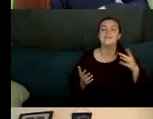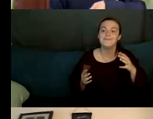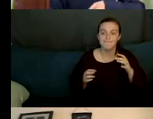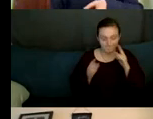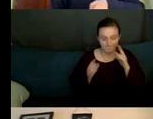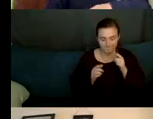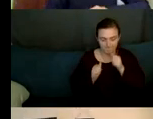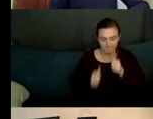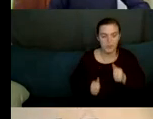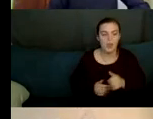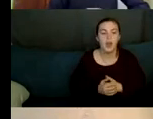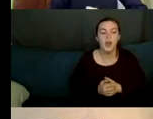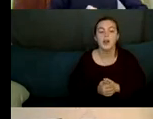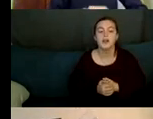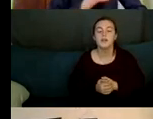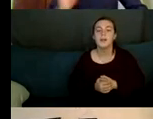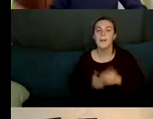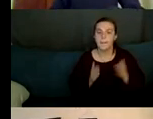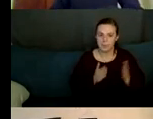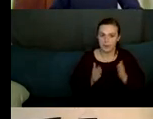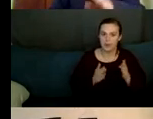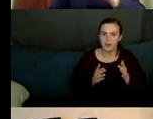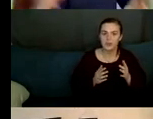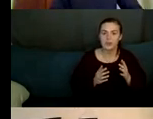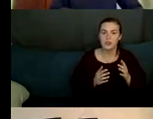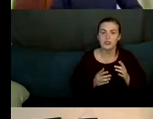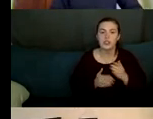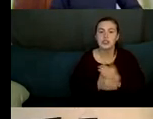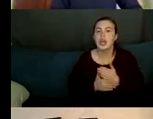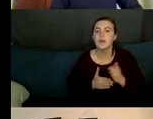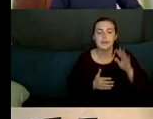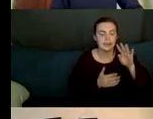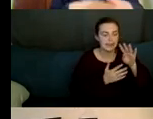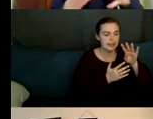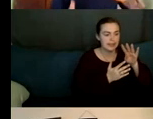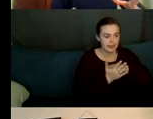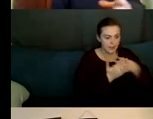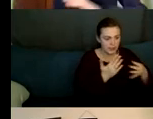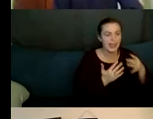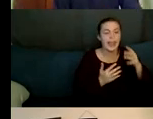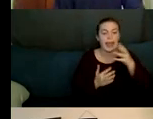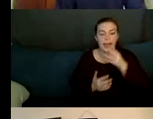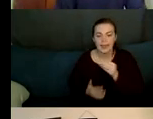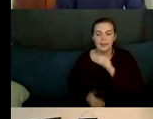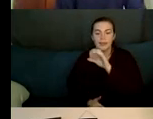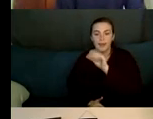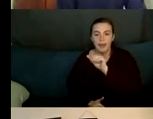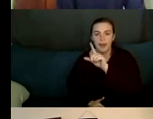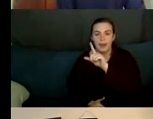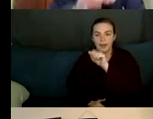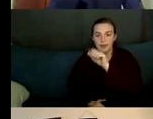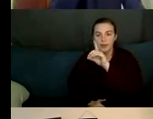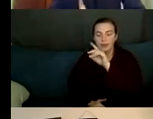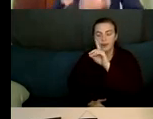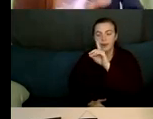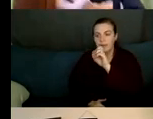you want to just be prepared to share both the spreadsheet version and the calendar version. A Google Sheet is a really great way to